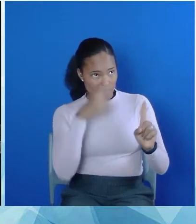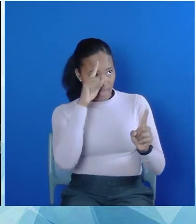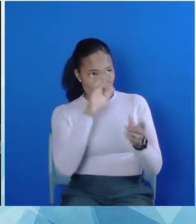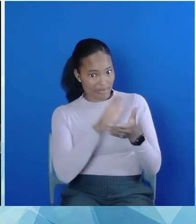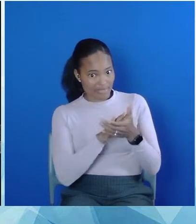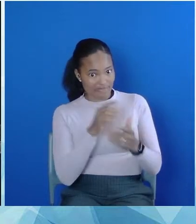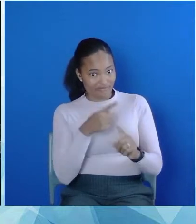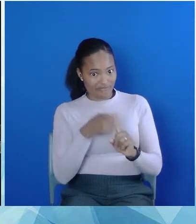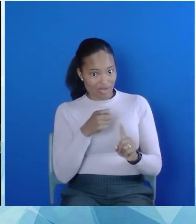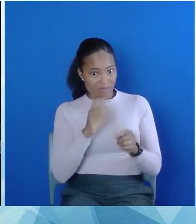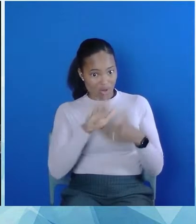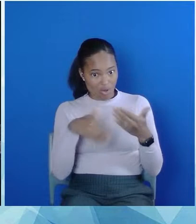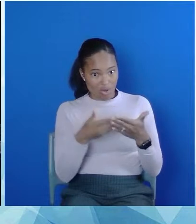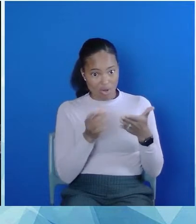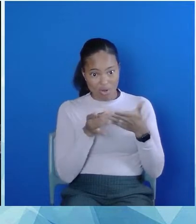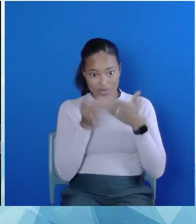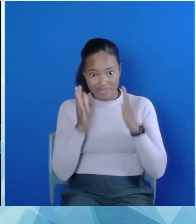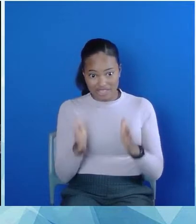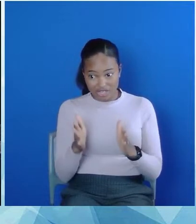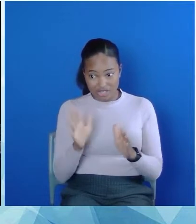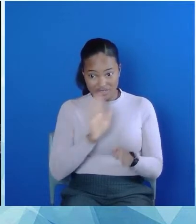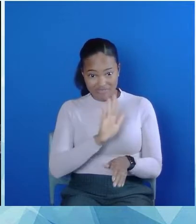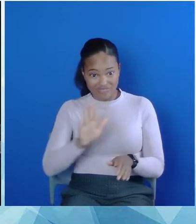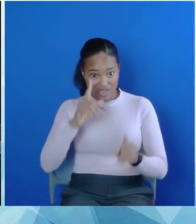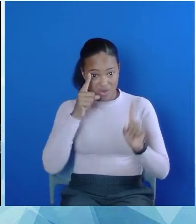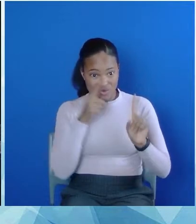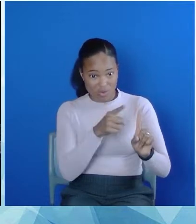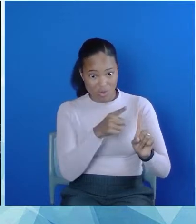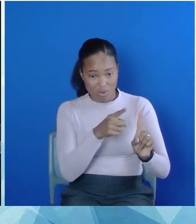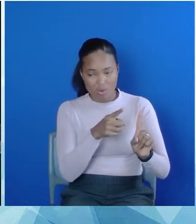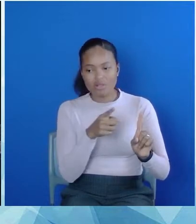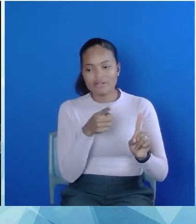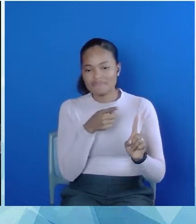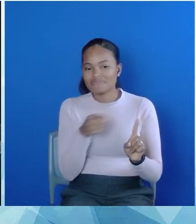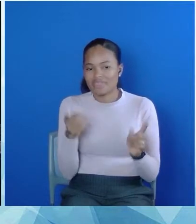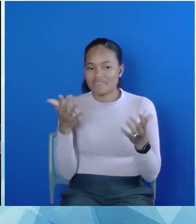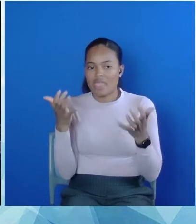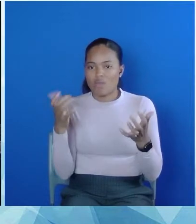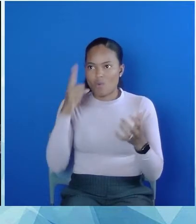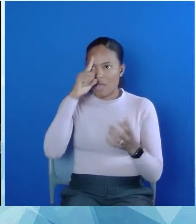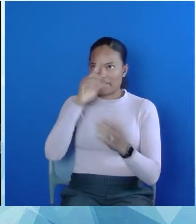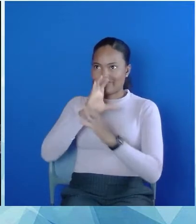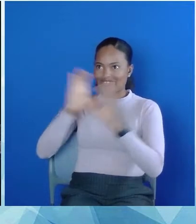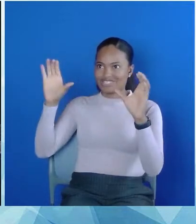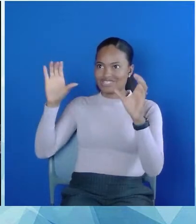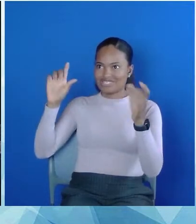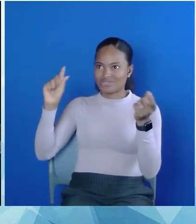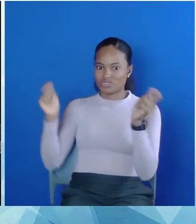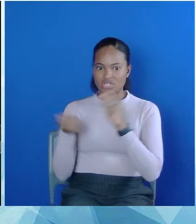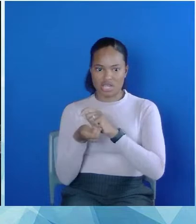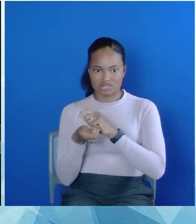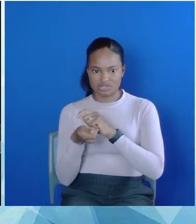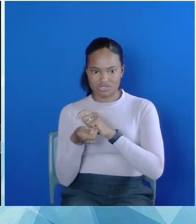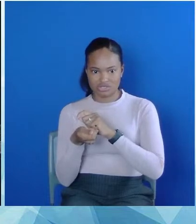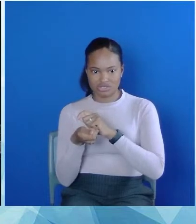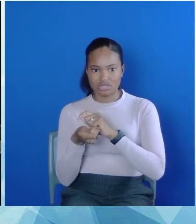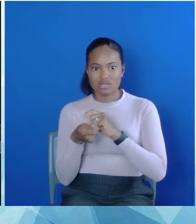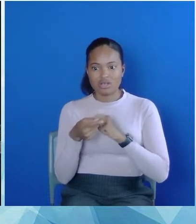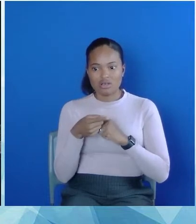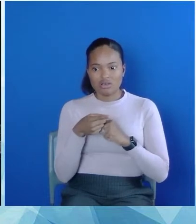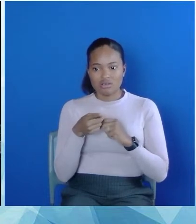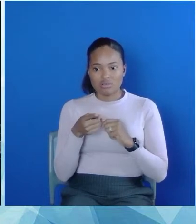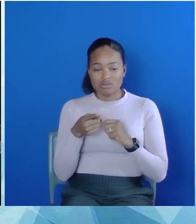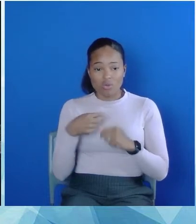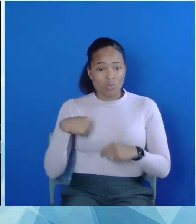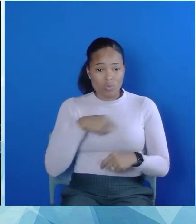leaders is they all wanted this picture to change. No one believed that our students could not achieve.